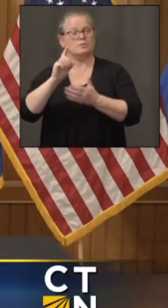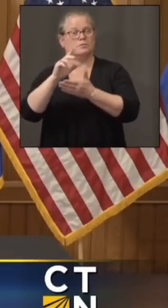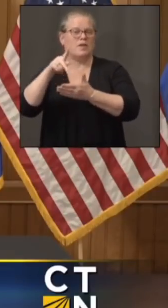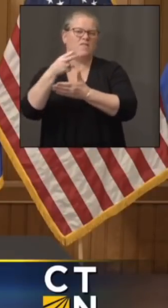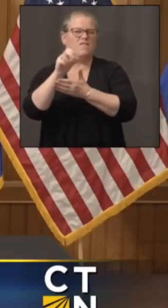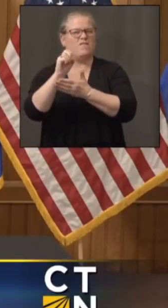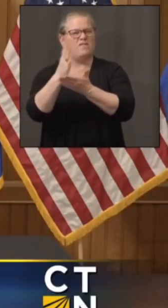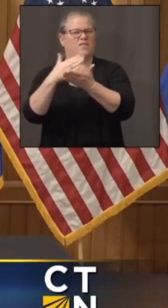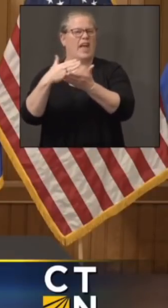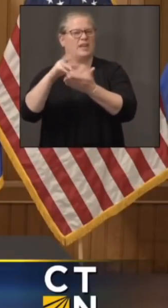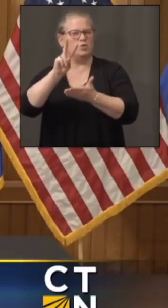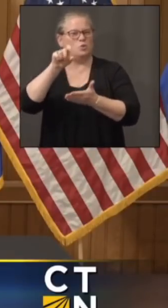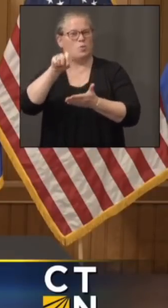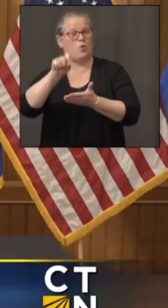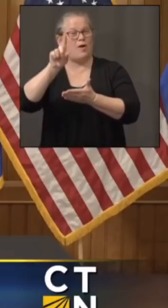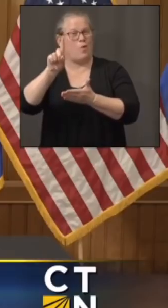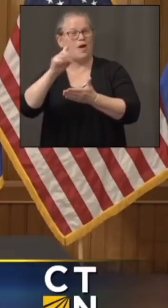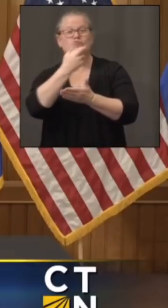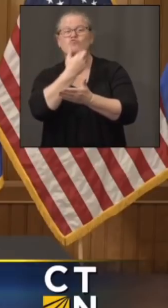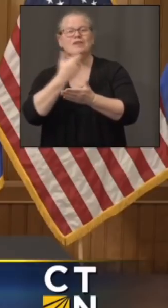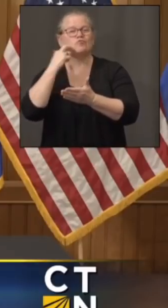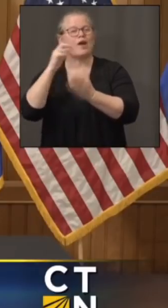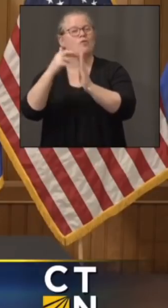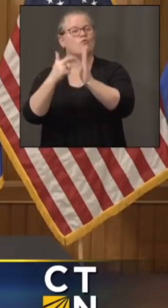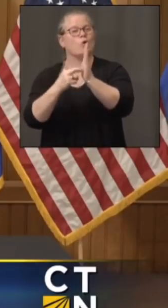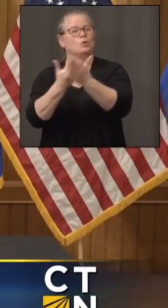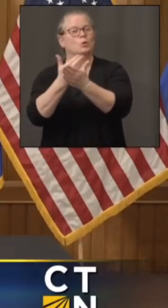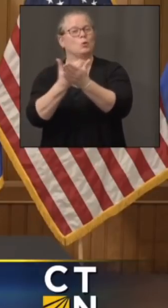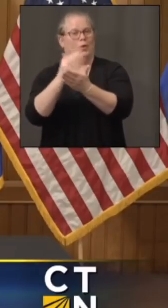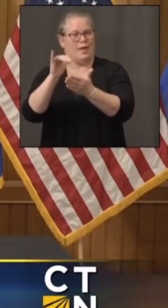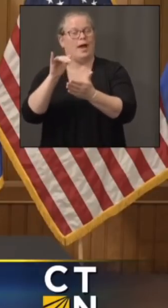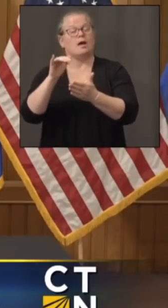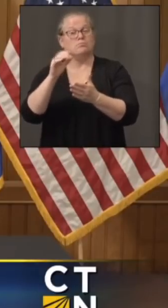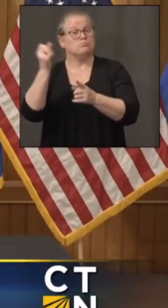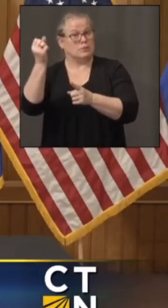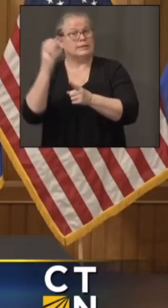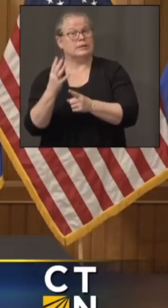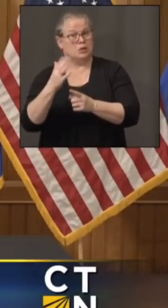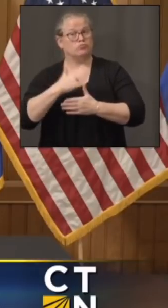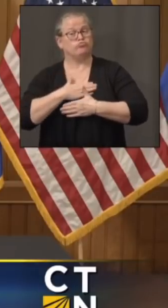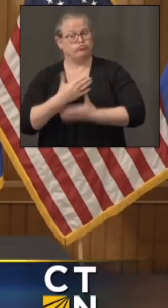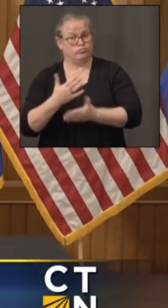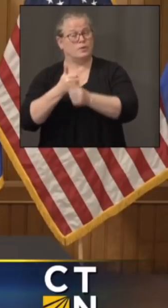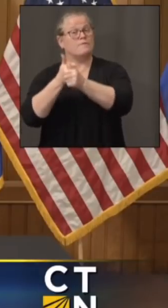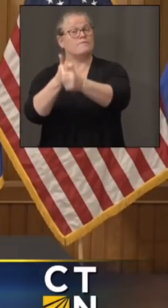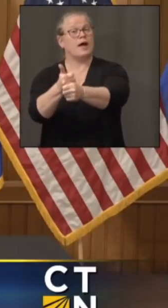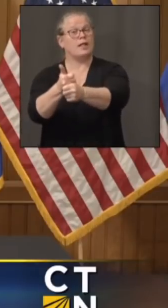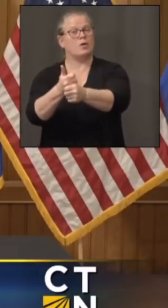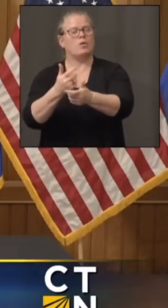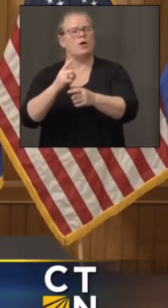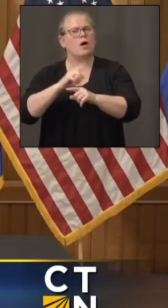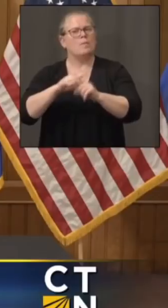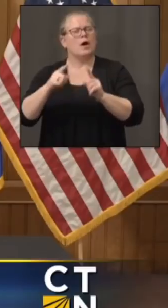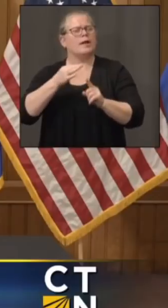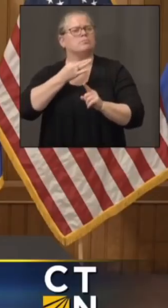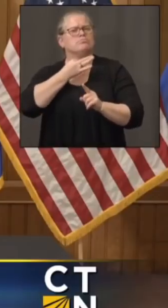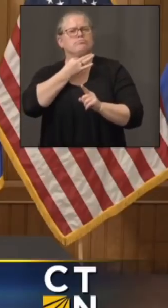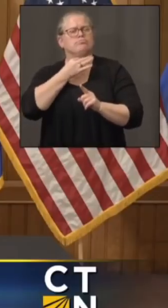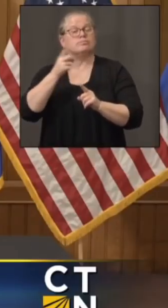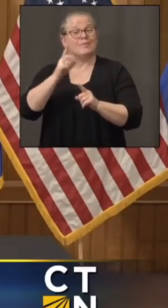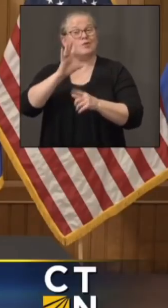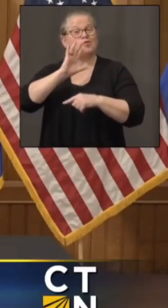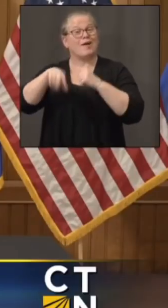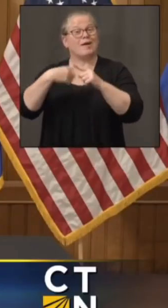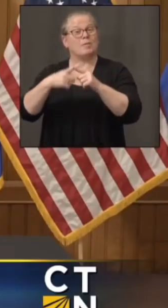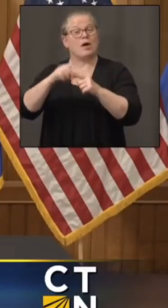what the state's role has been in the preparations for this college basketball bubble that'll